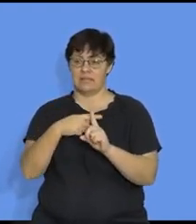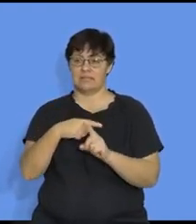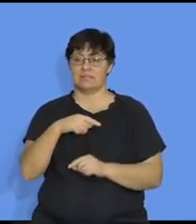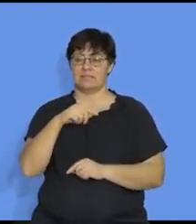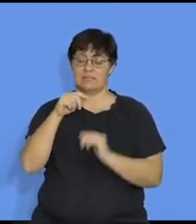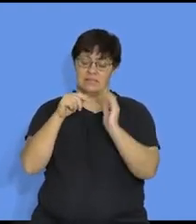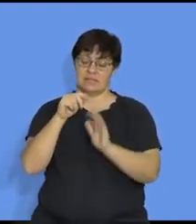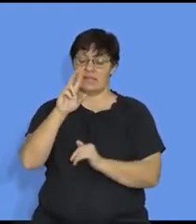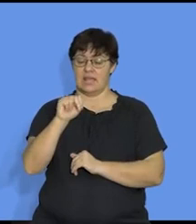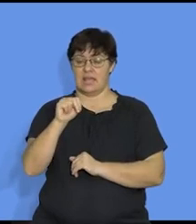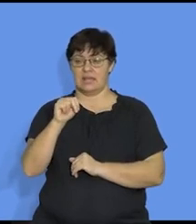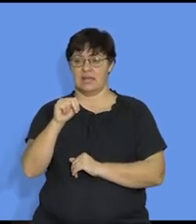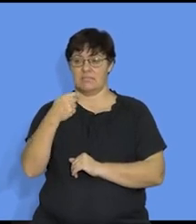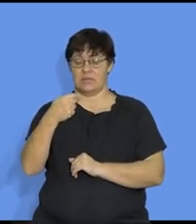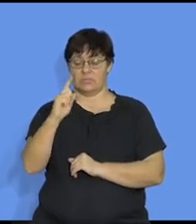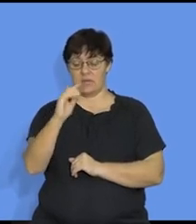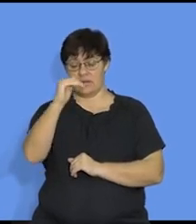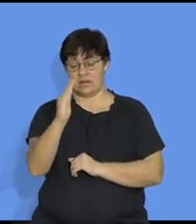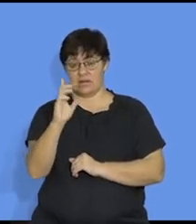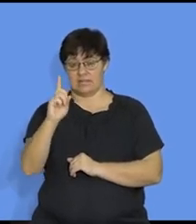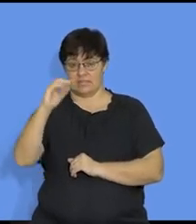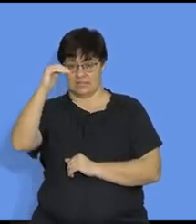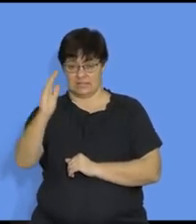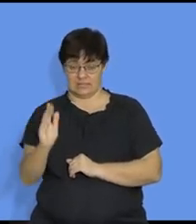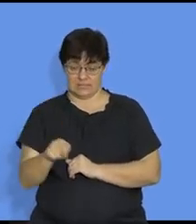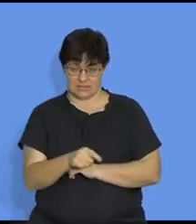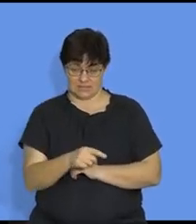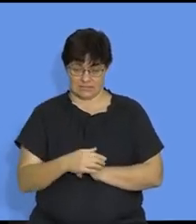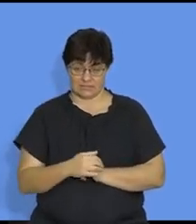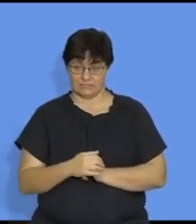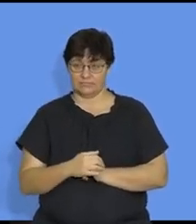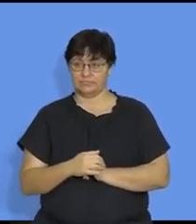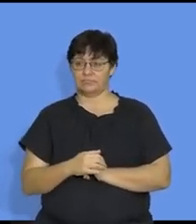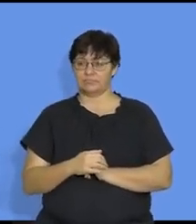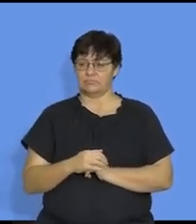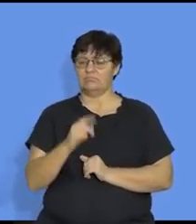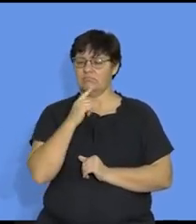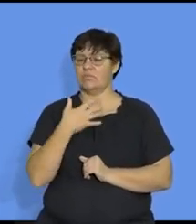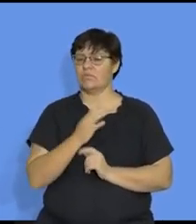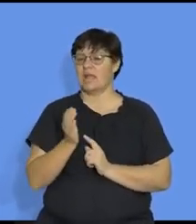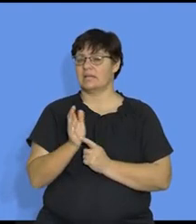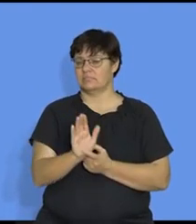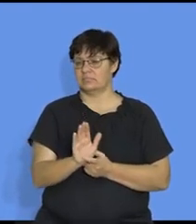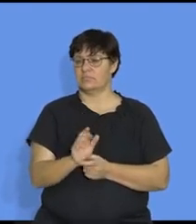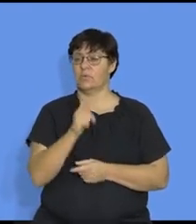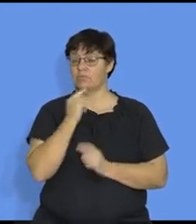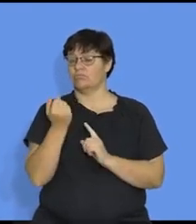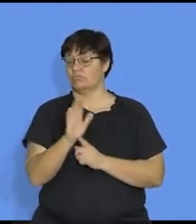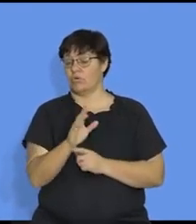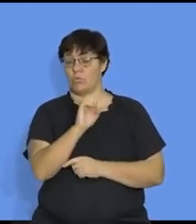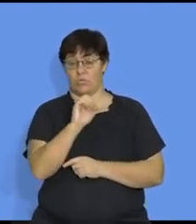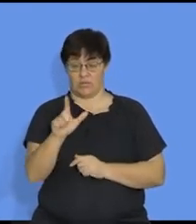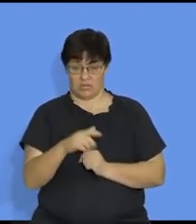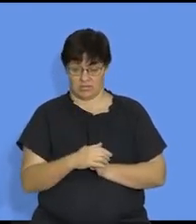n minus 1 times d. Before I get into this example, I want to show you something cool